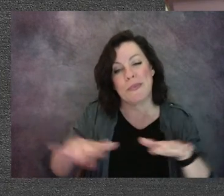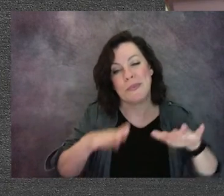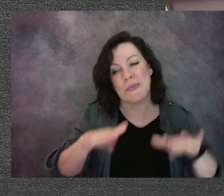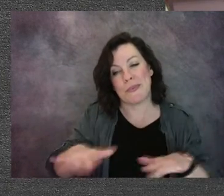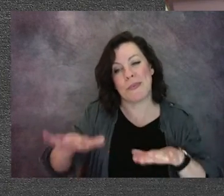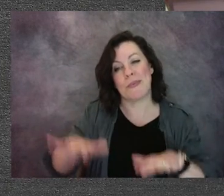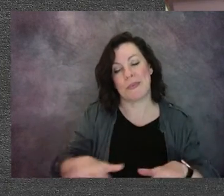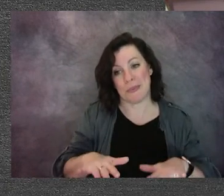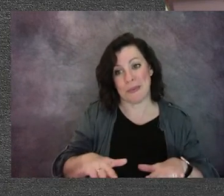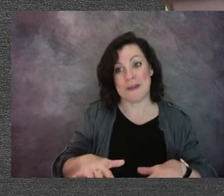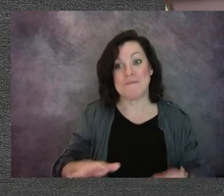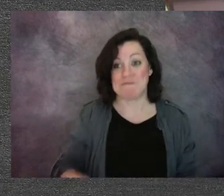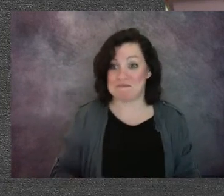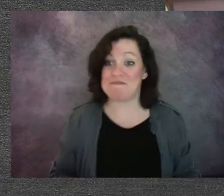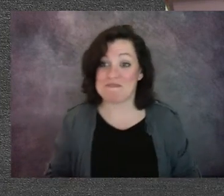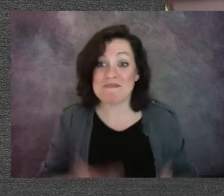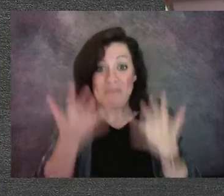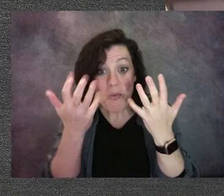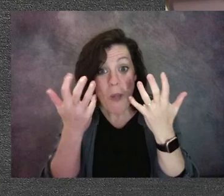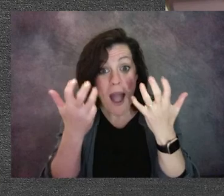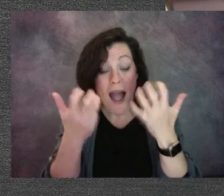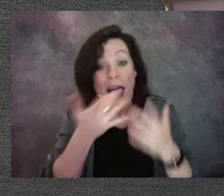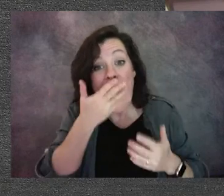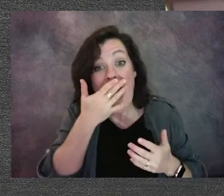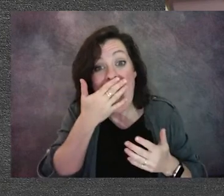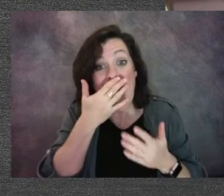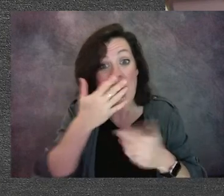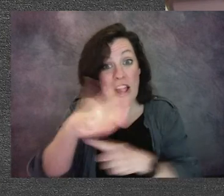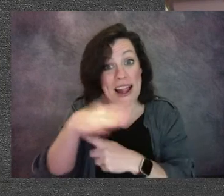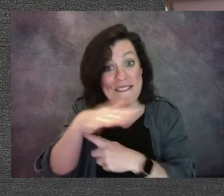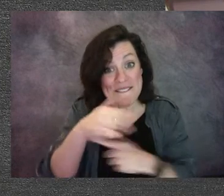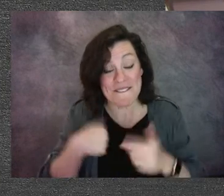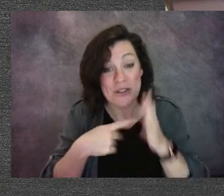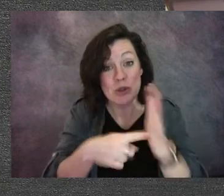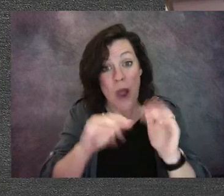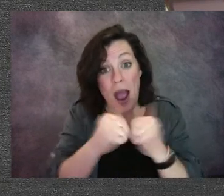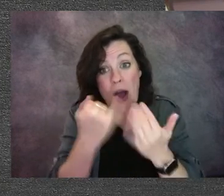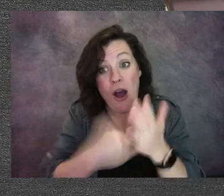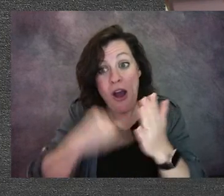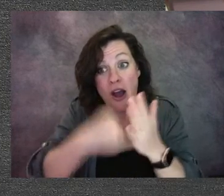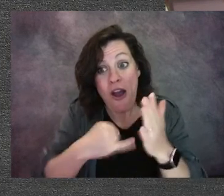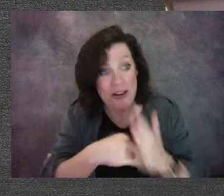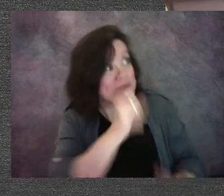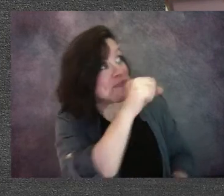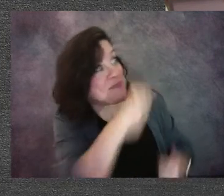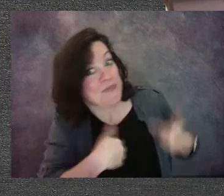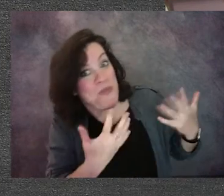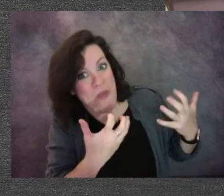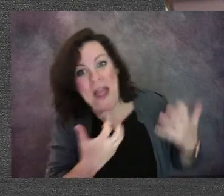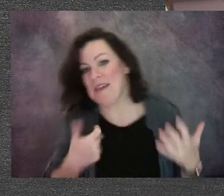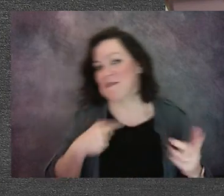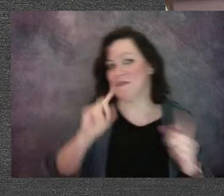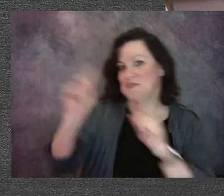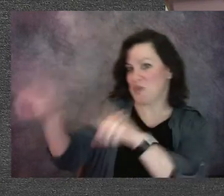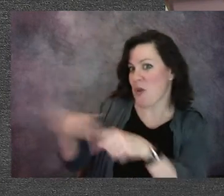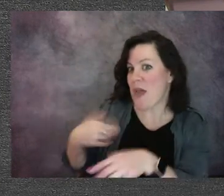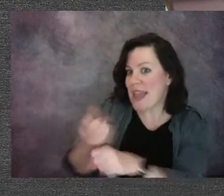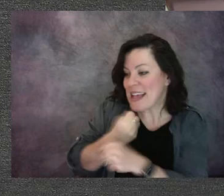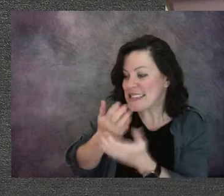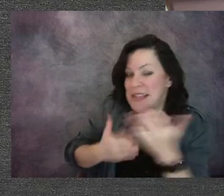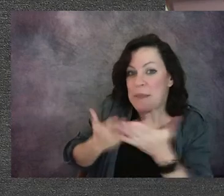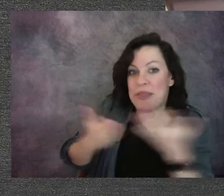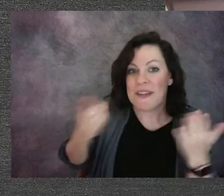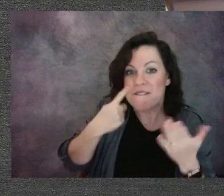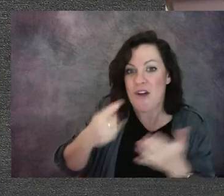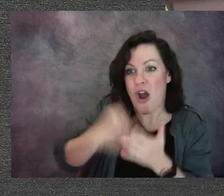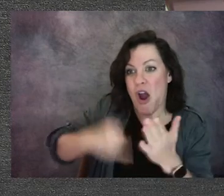Hey, you want to color some leaves? Yeah. Yeah. Artist, we're going to need to get some supplies for